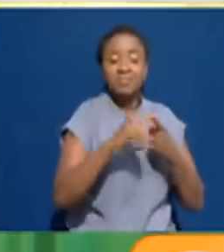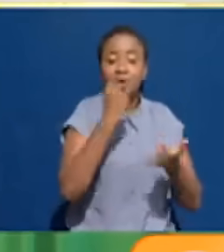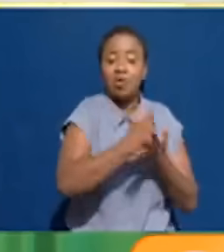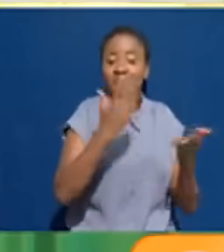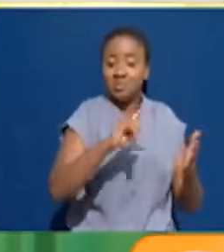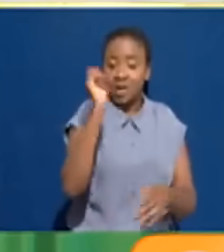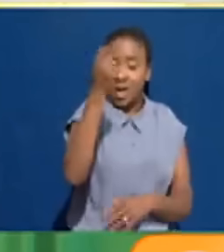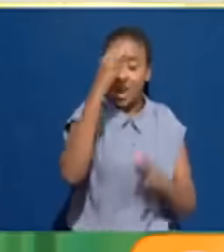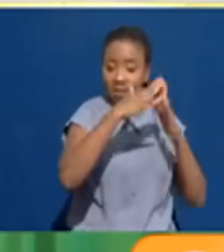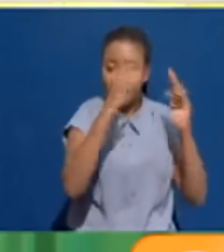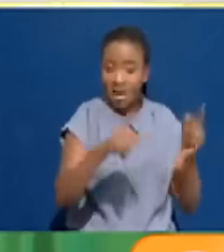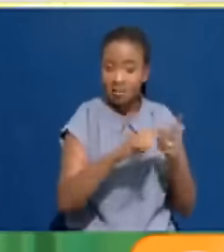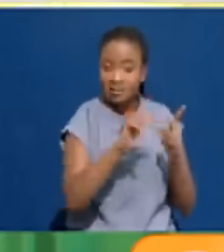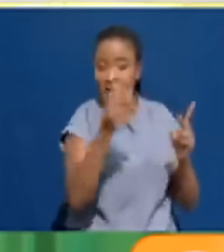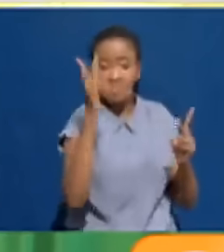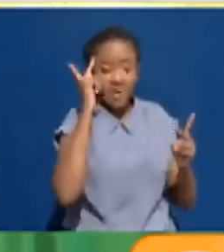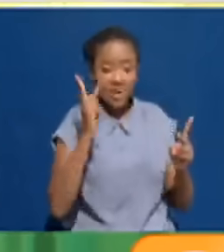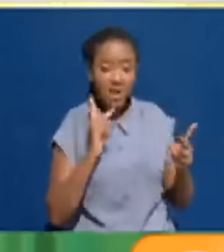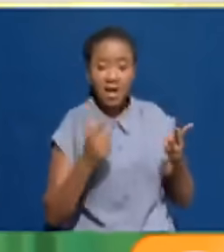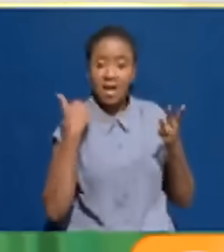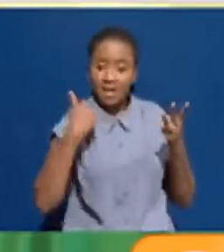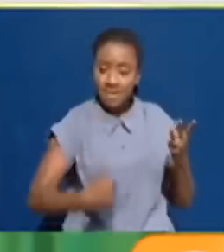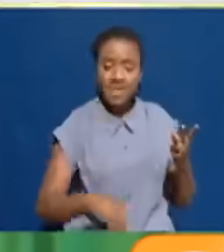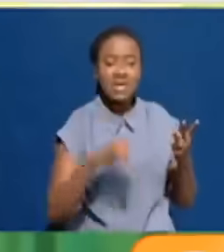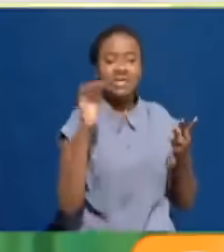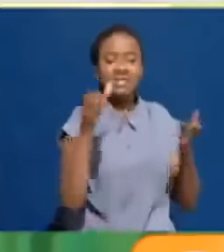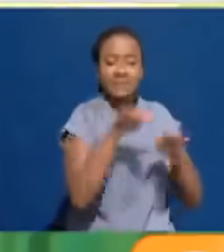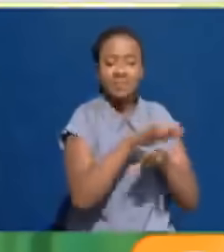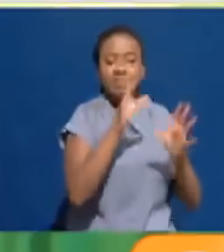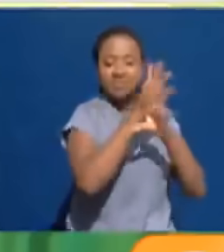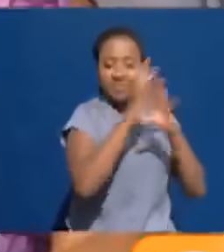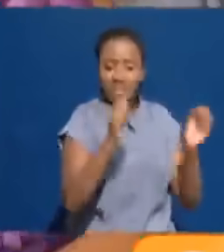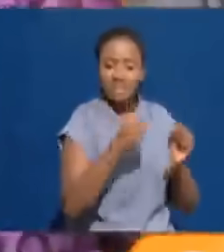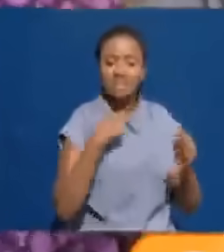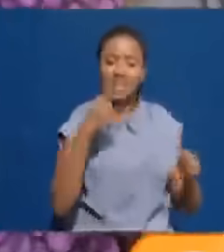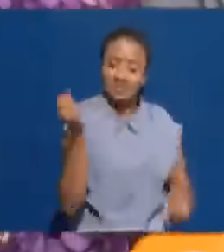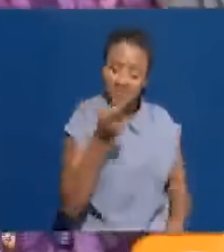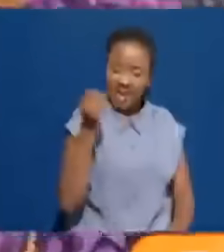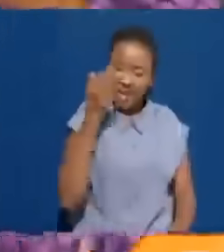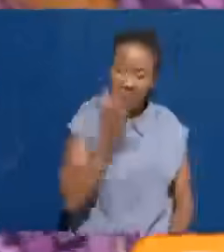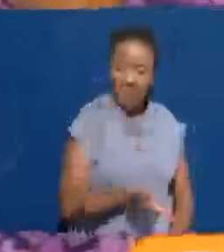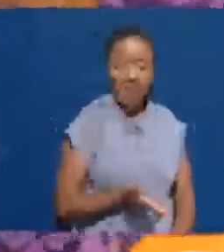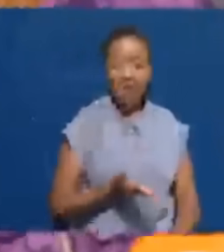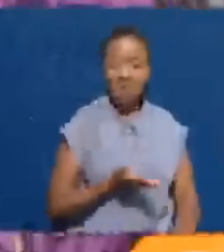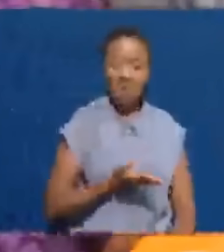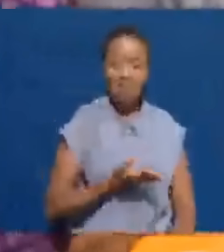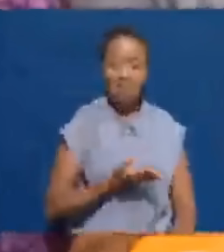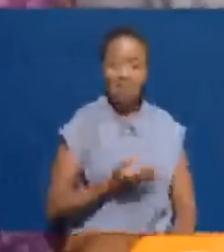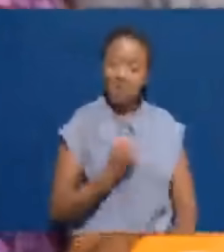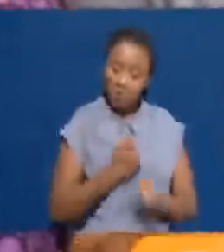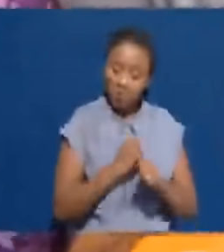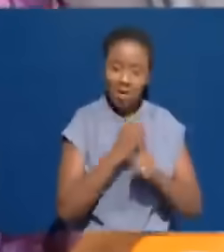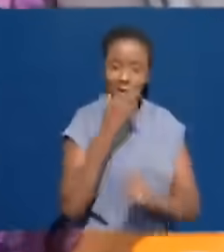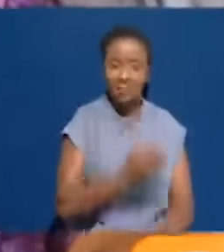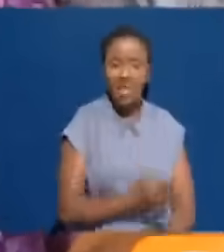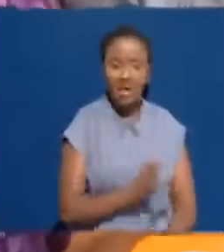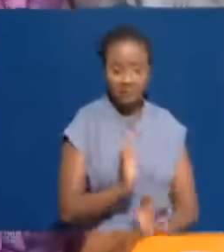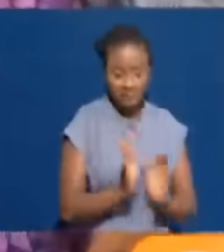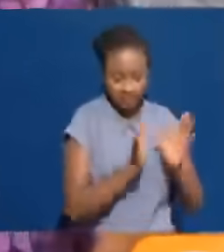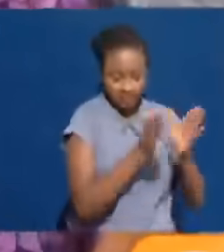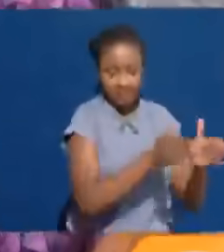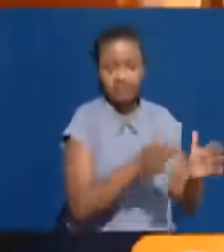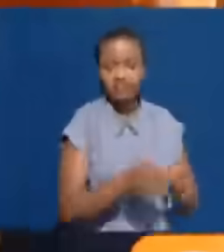House, na igine iko Karen, and there is a salary, and there is a job to do. The deputy president has in recent weeks been speculated to